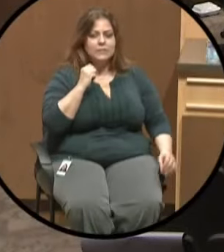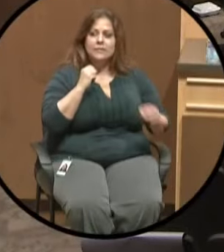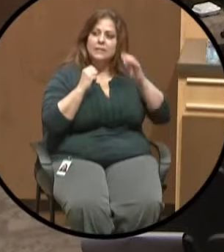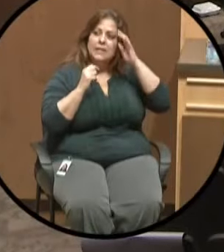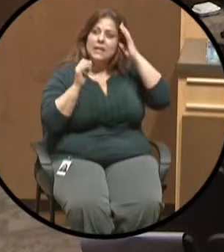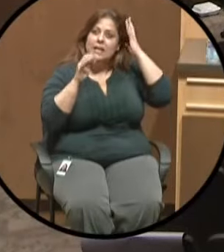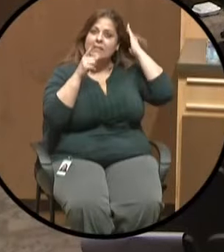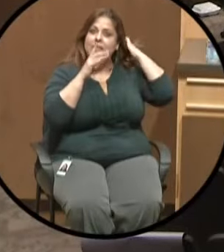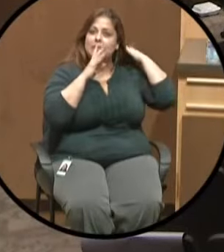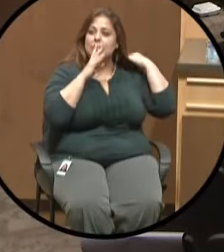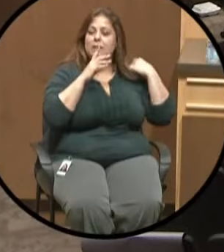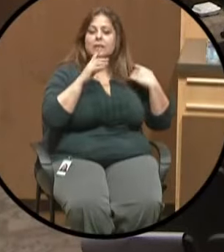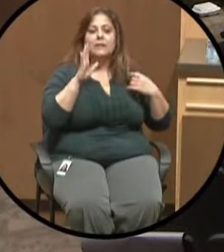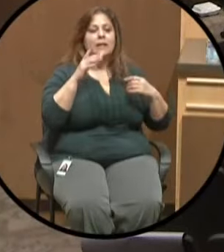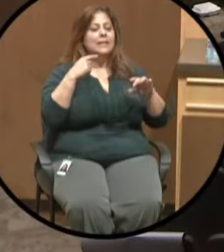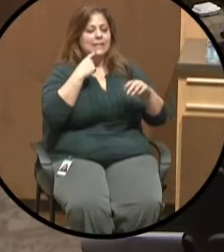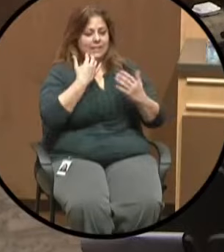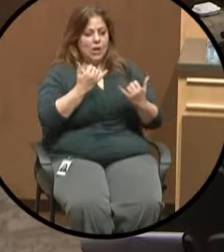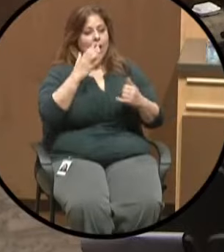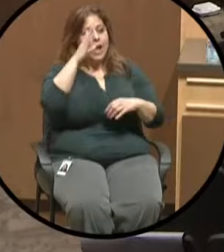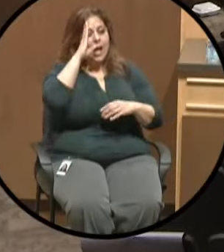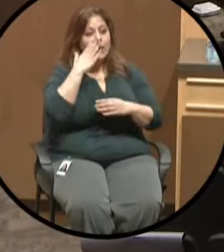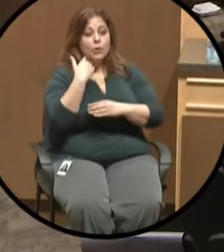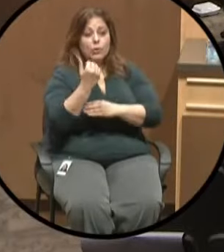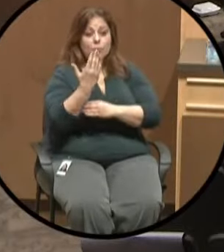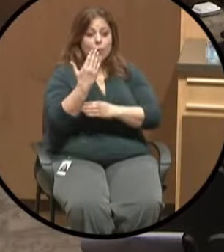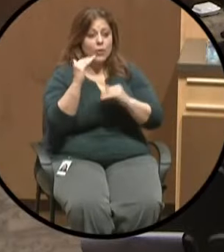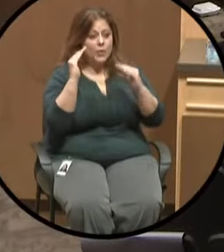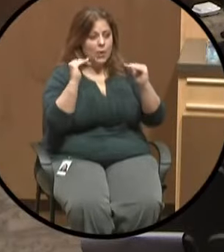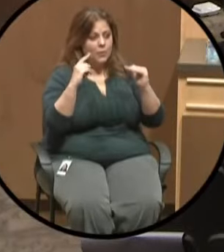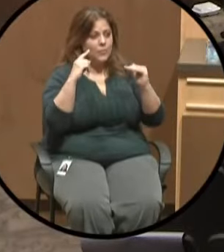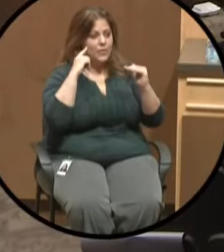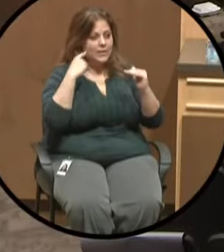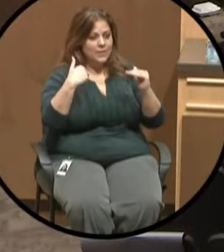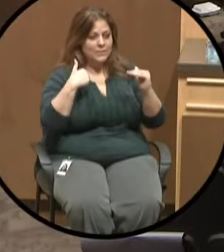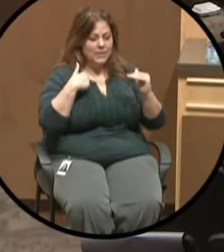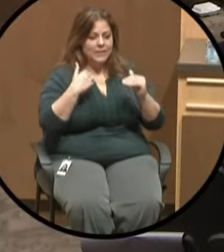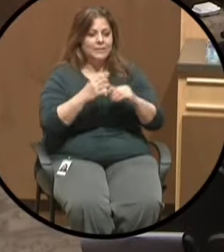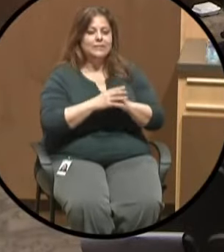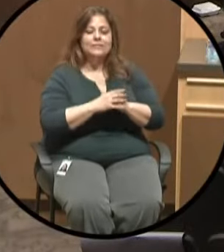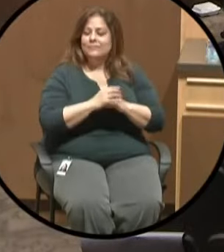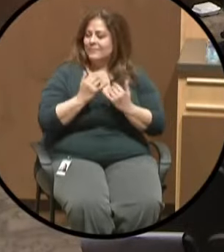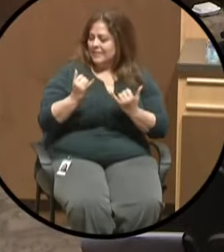So if he's speaking, we can't hear. Hi, good morning. I hope you can all hear me. We can hear you.